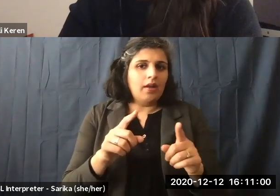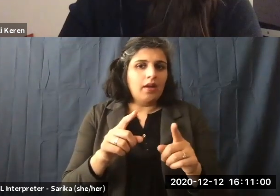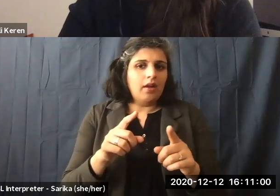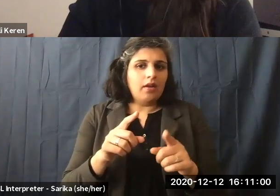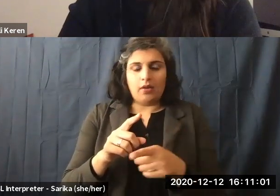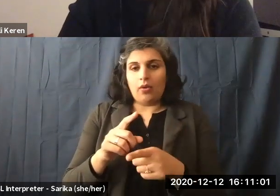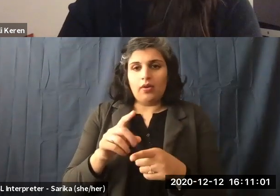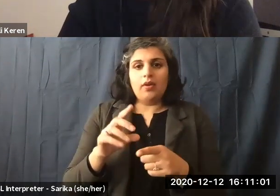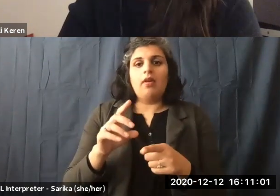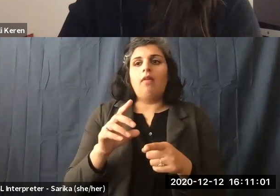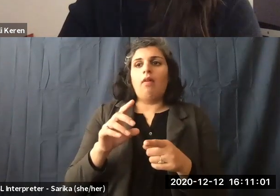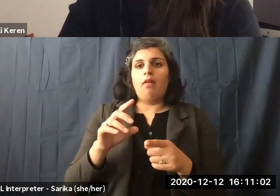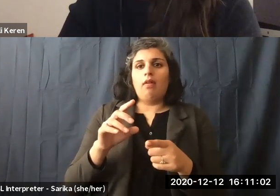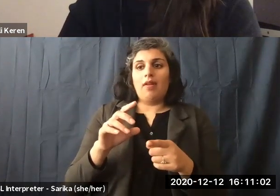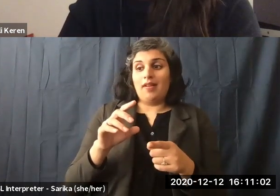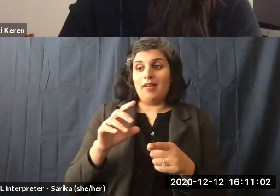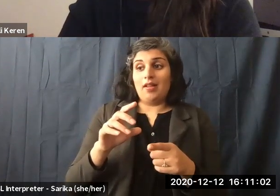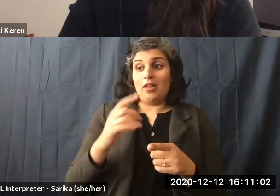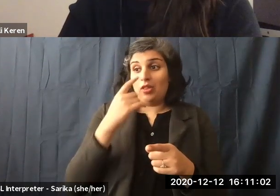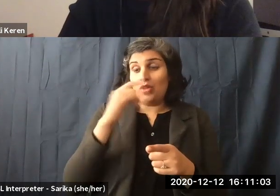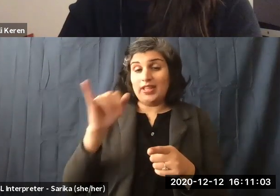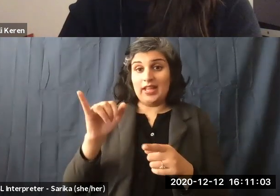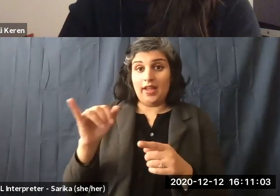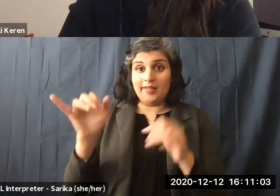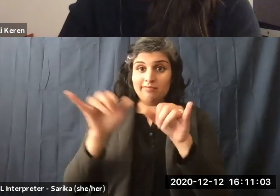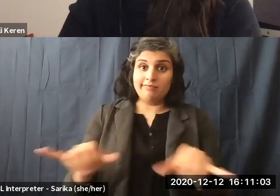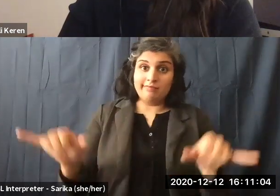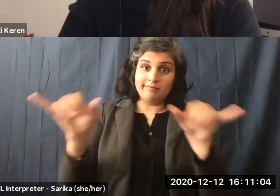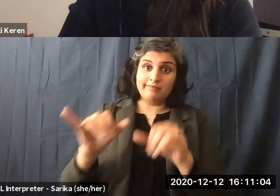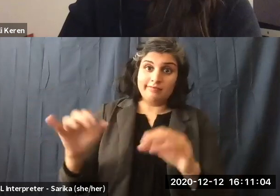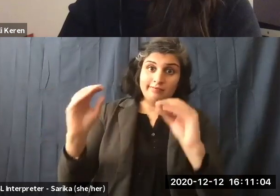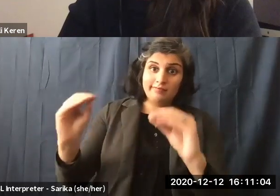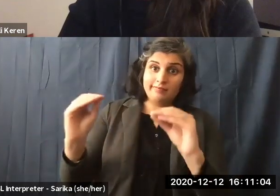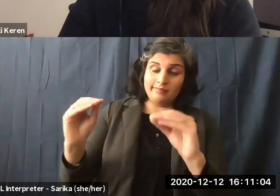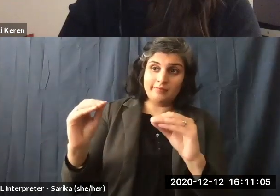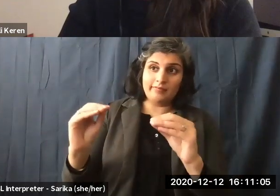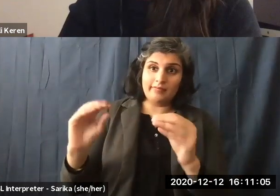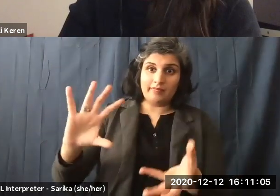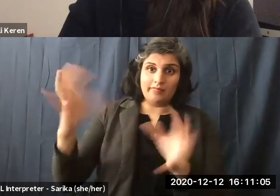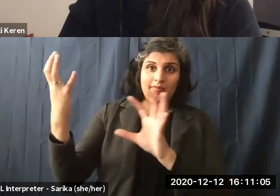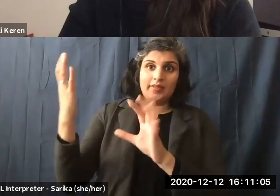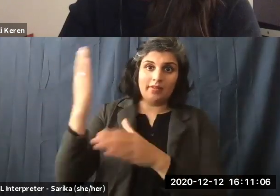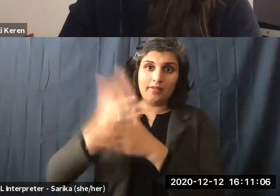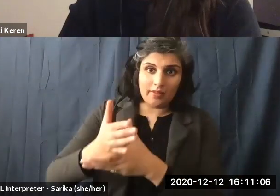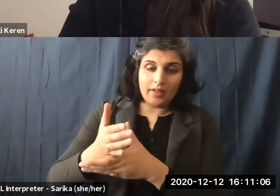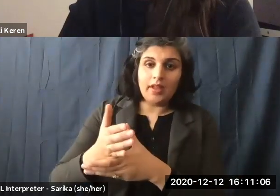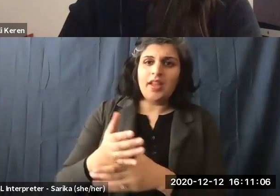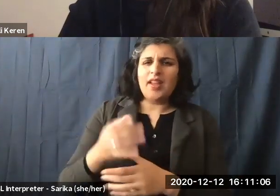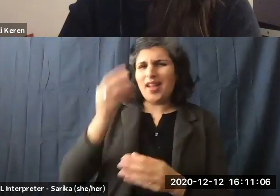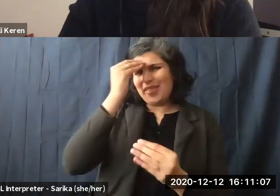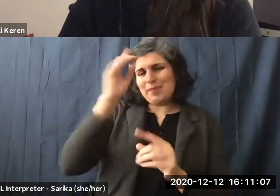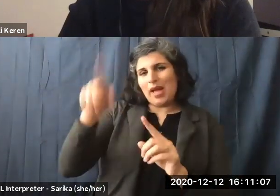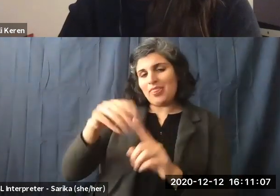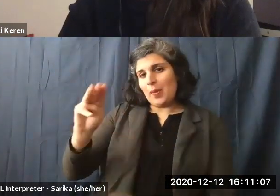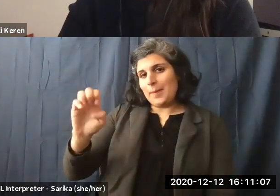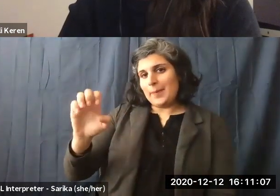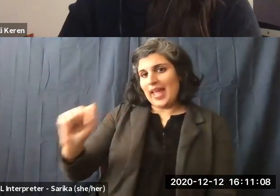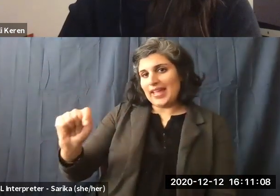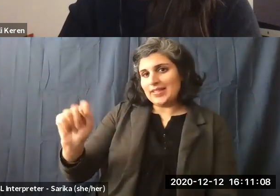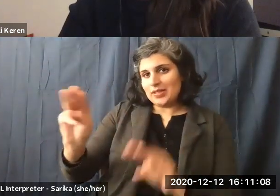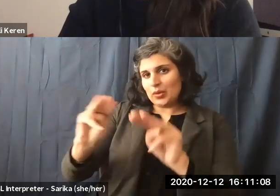broadening the canon or whatever. And I kind of stuck on the question about the Met, right? And thinking about the Met